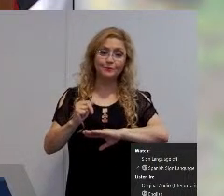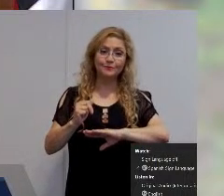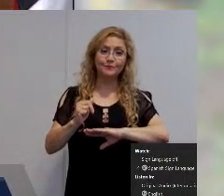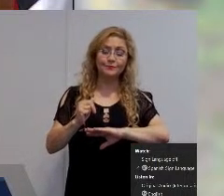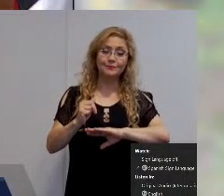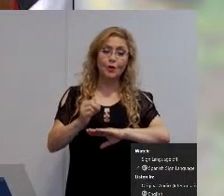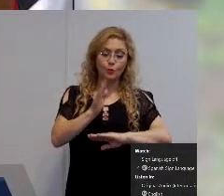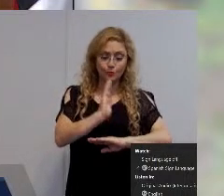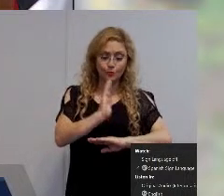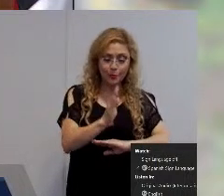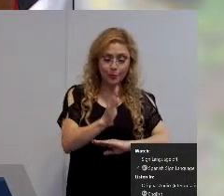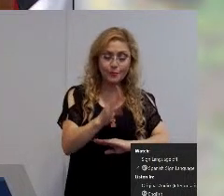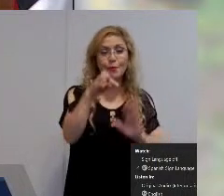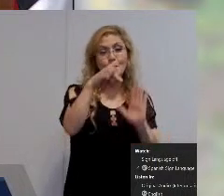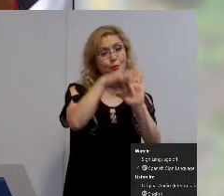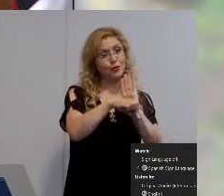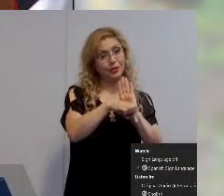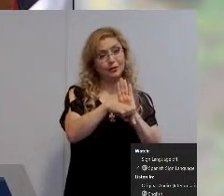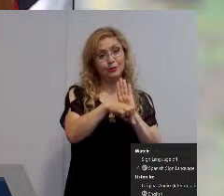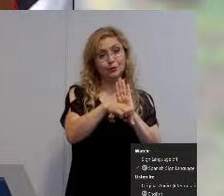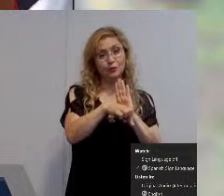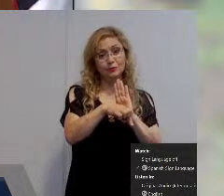to